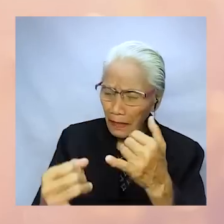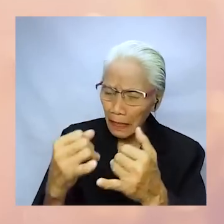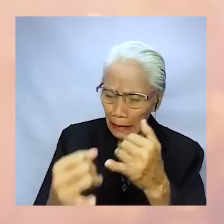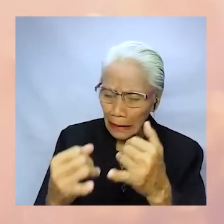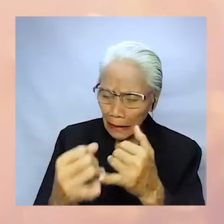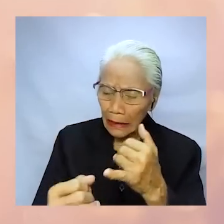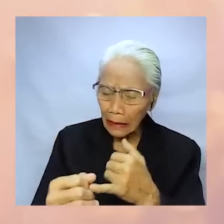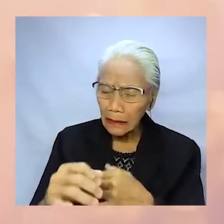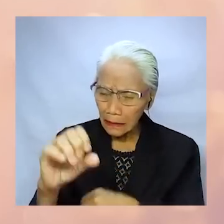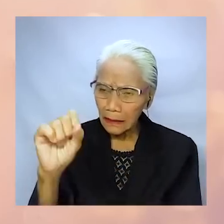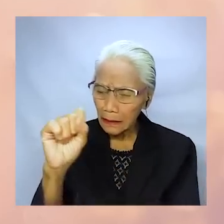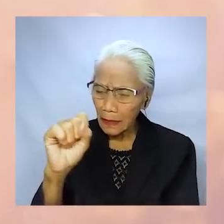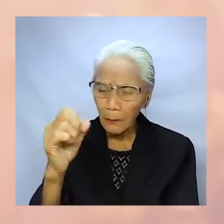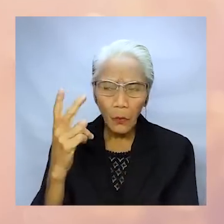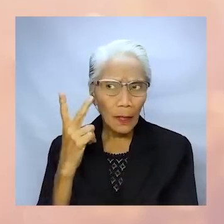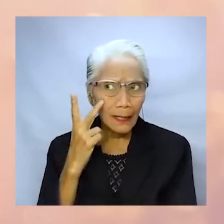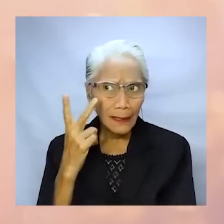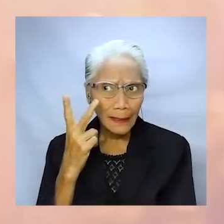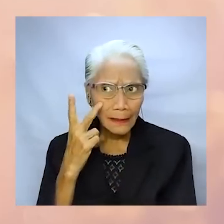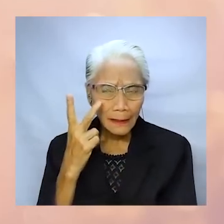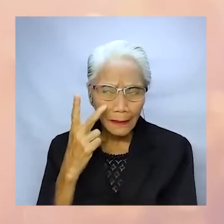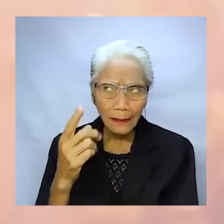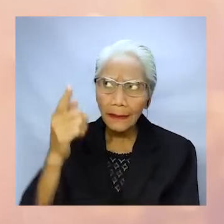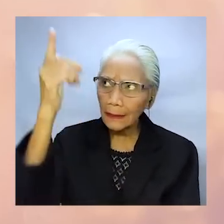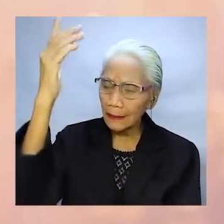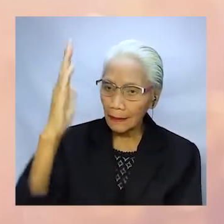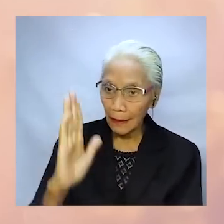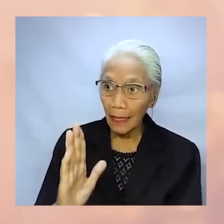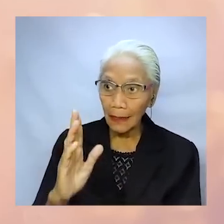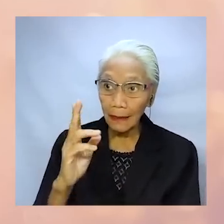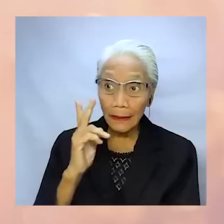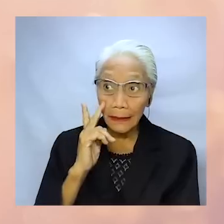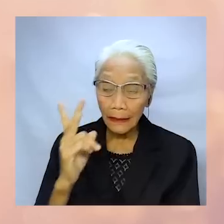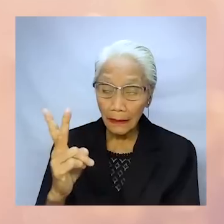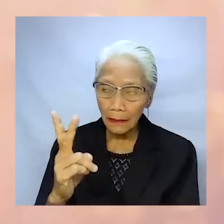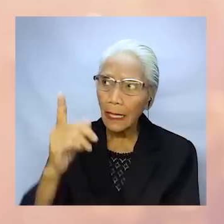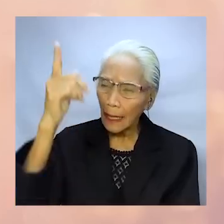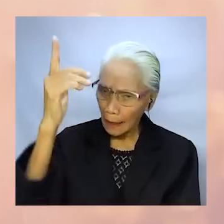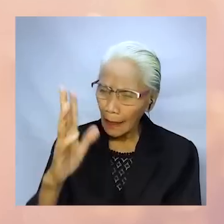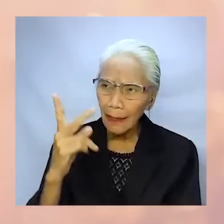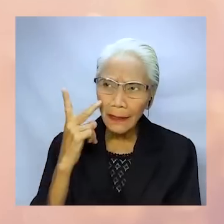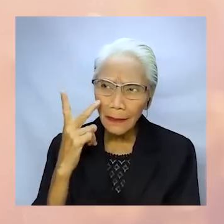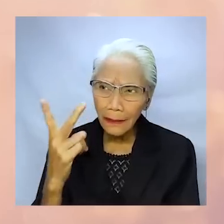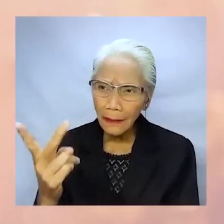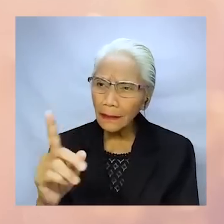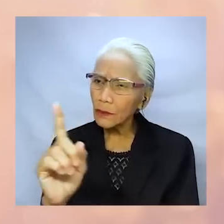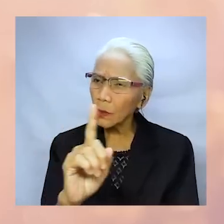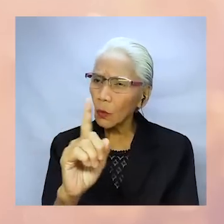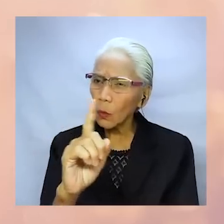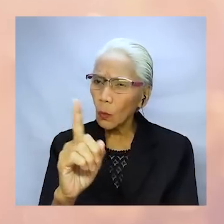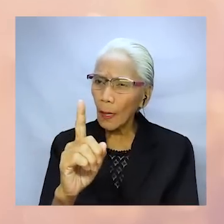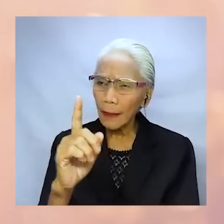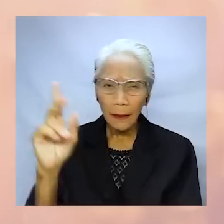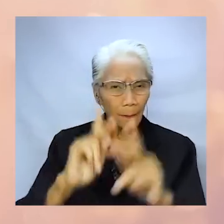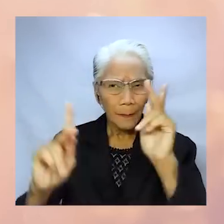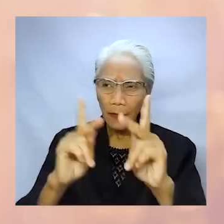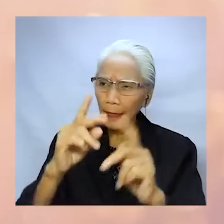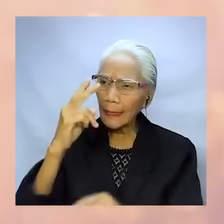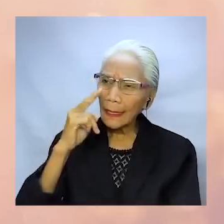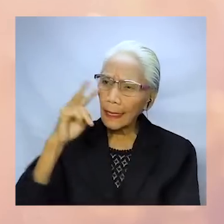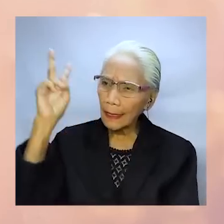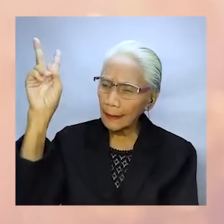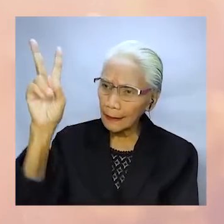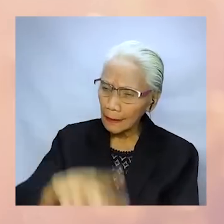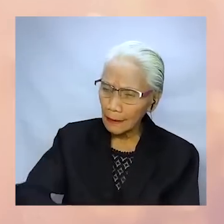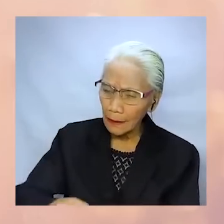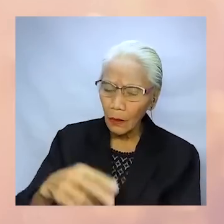sees as God sees. God sees what is humanly unseen, which is God's